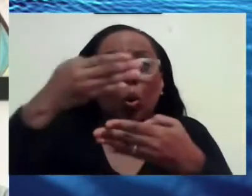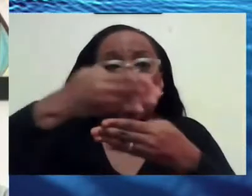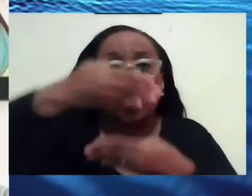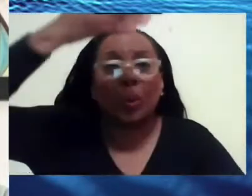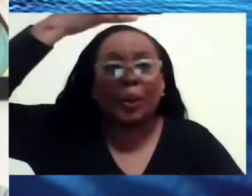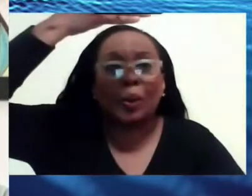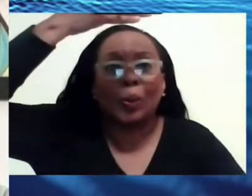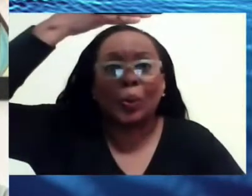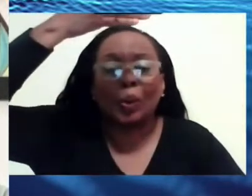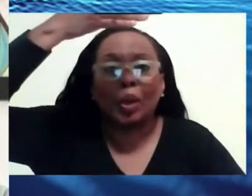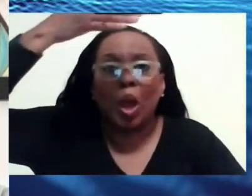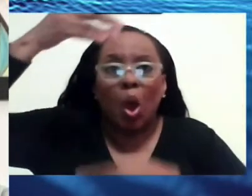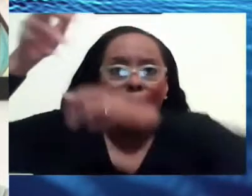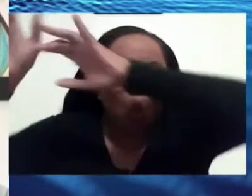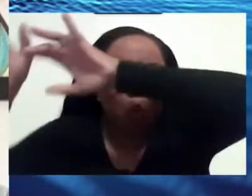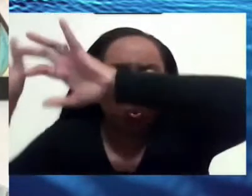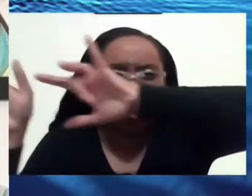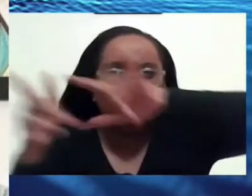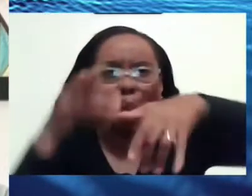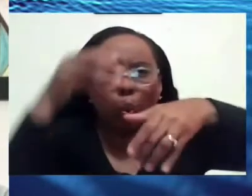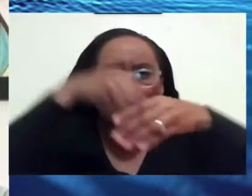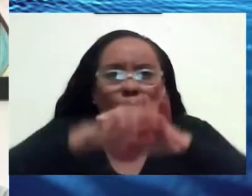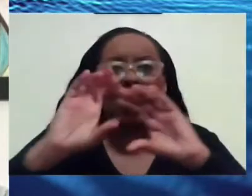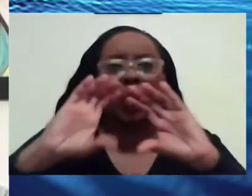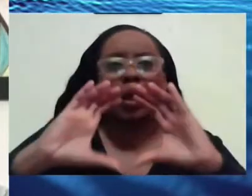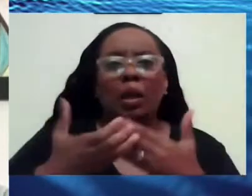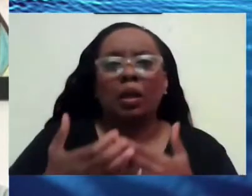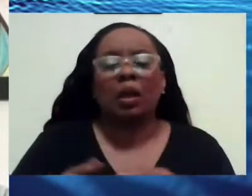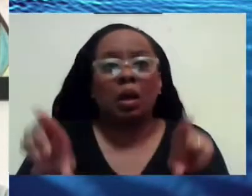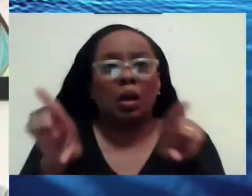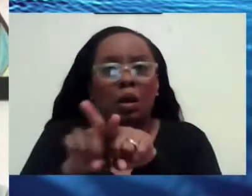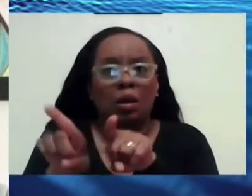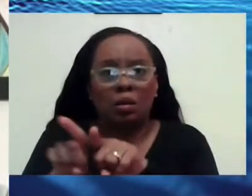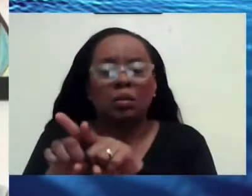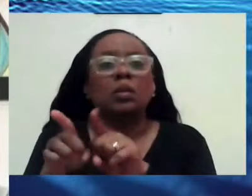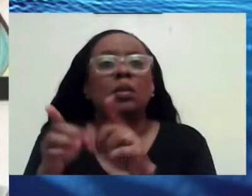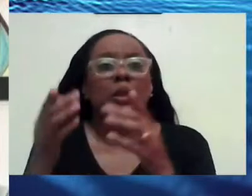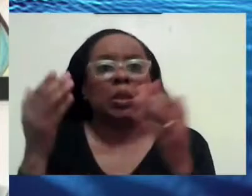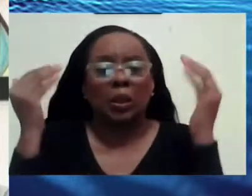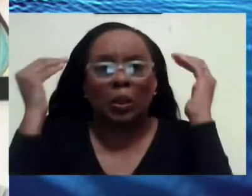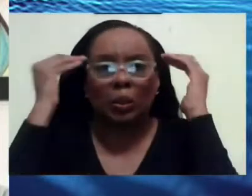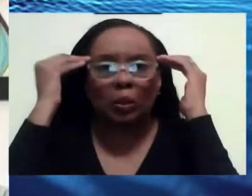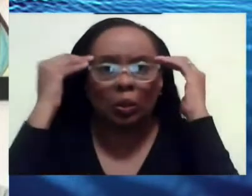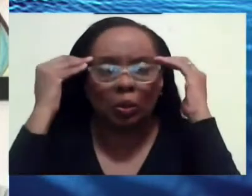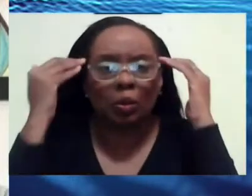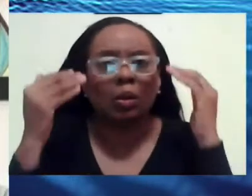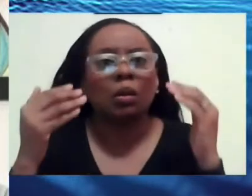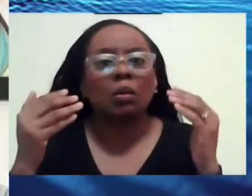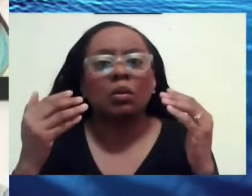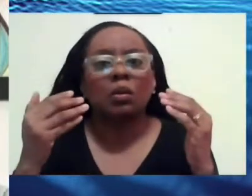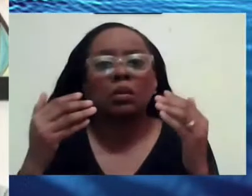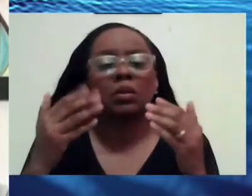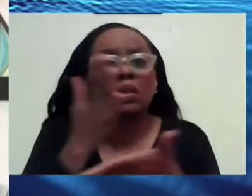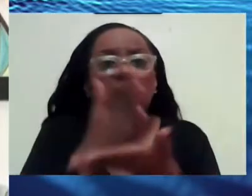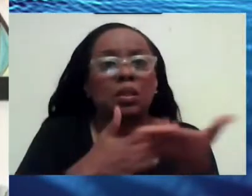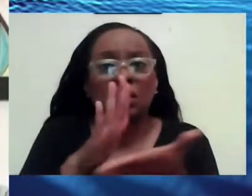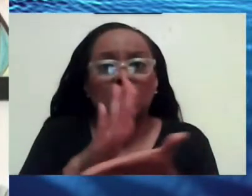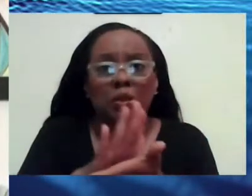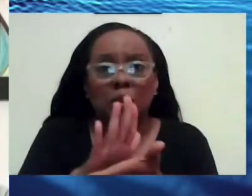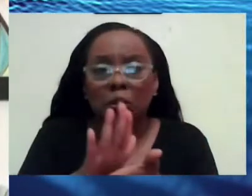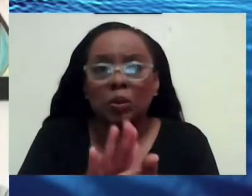terms of construction, they have the ventilation blocks that would have allowed for better ventilation within the schools. As